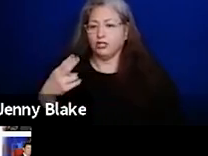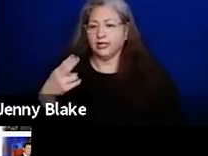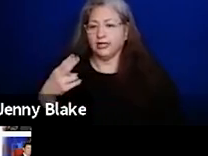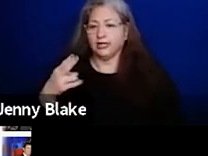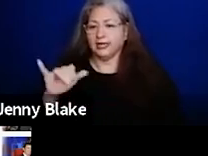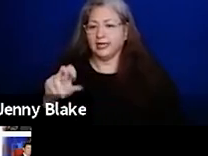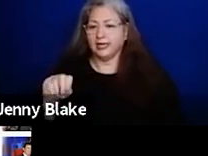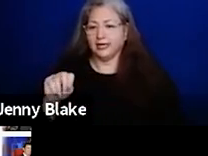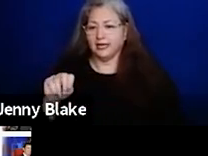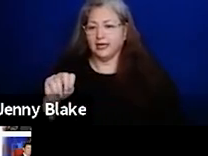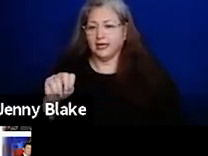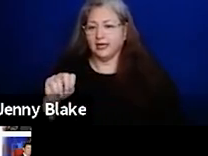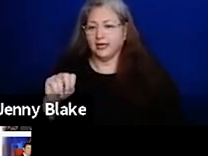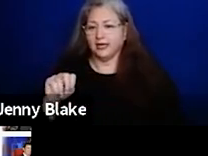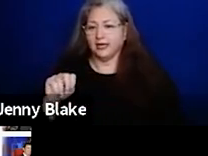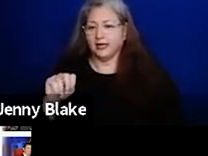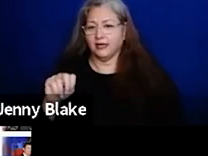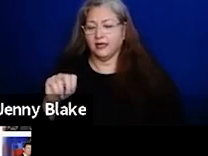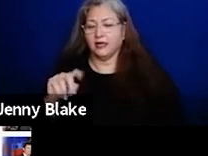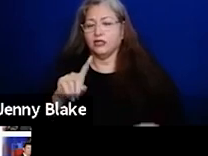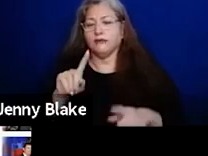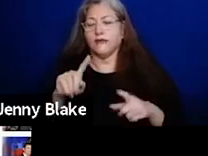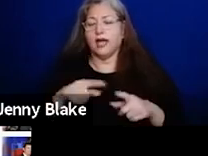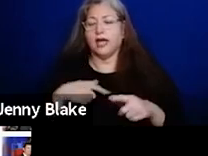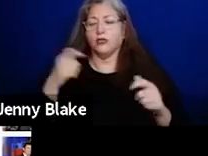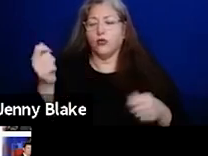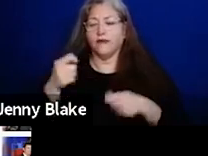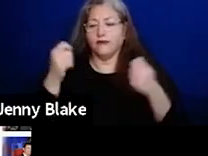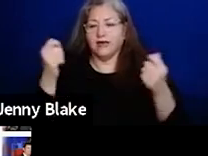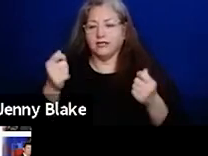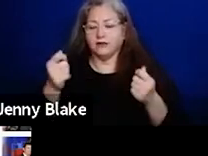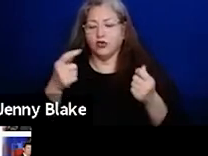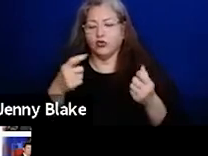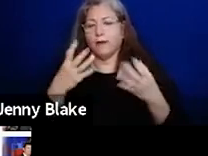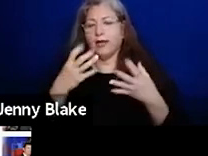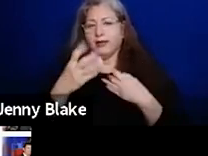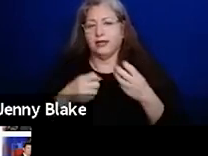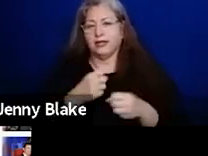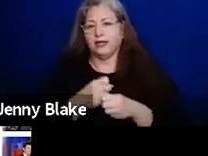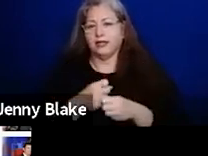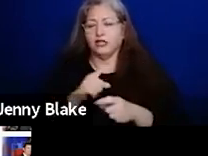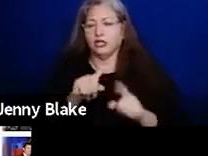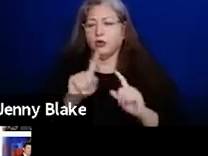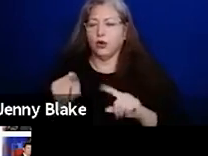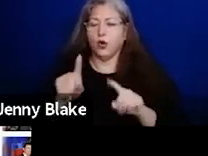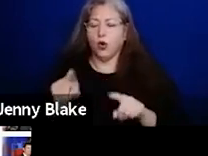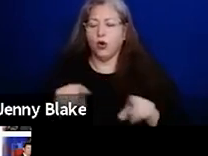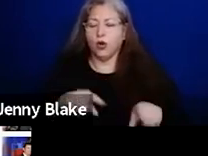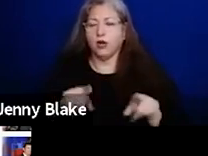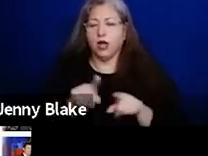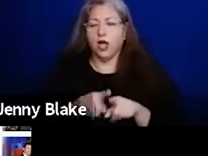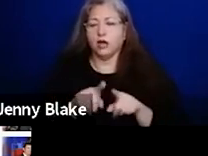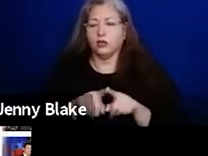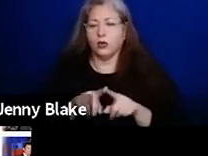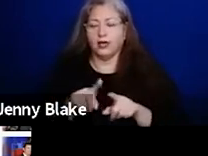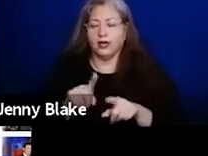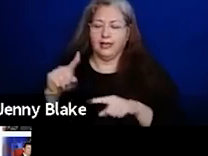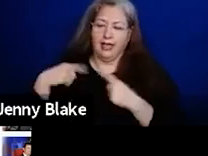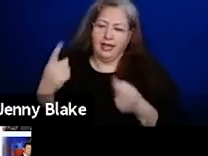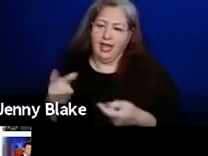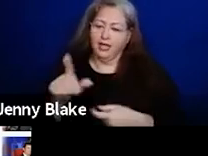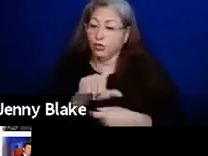women's festival in many, many years. She used to go there. And also in the last 20